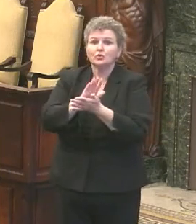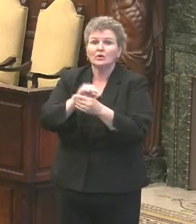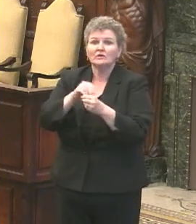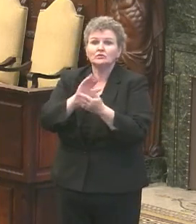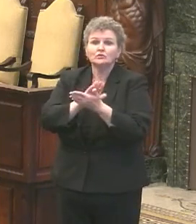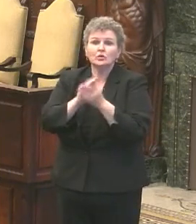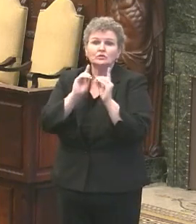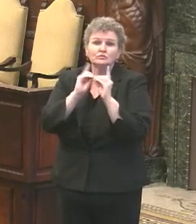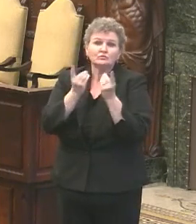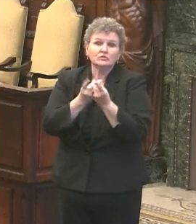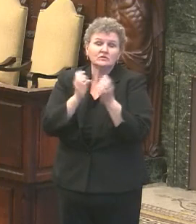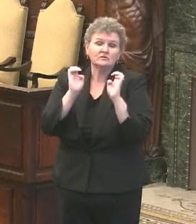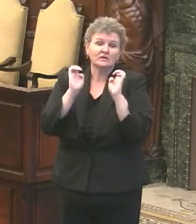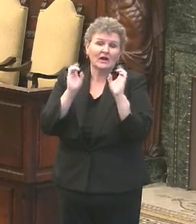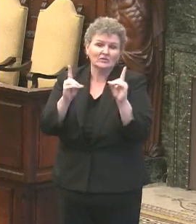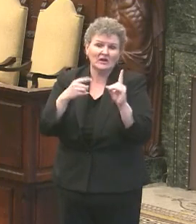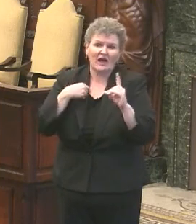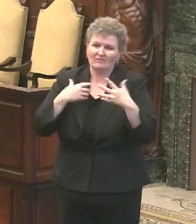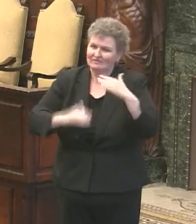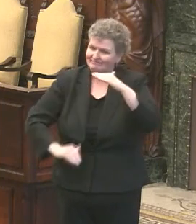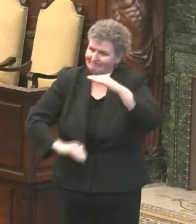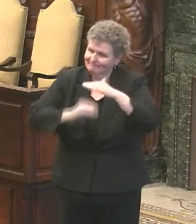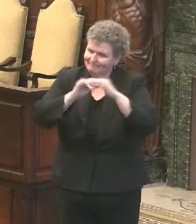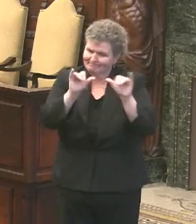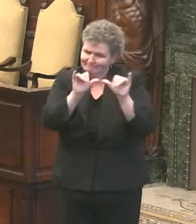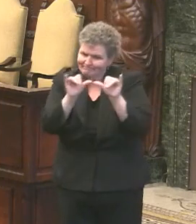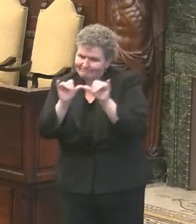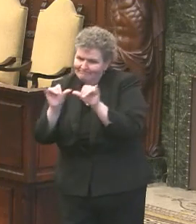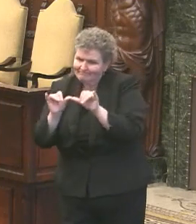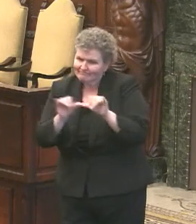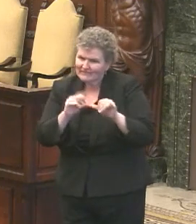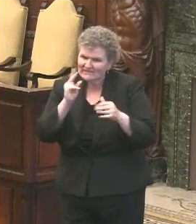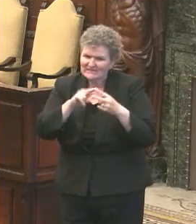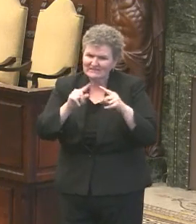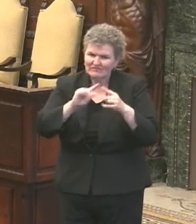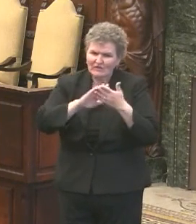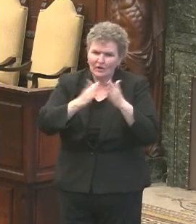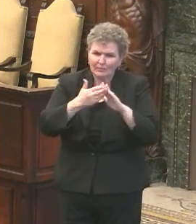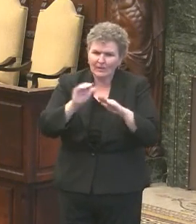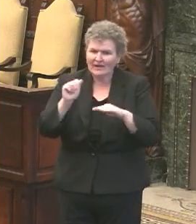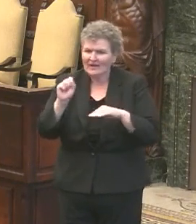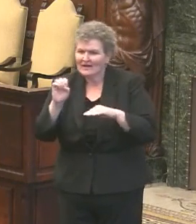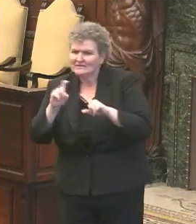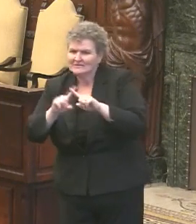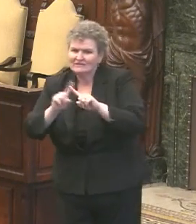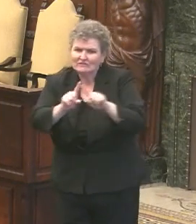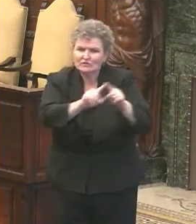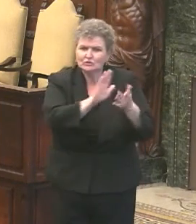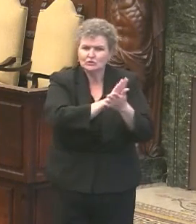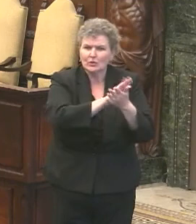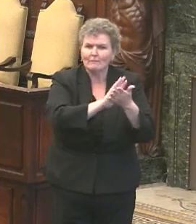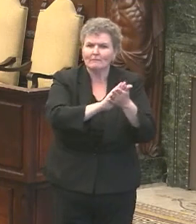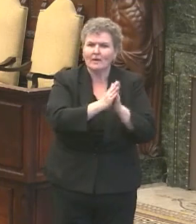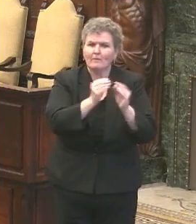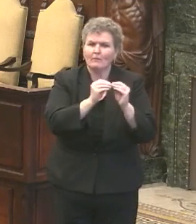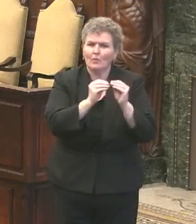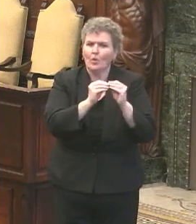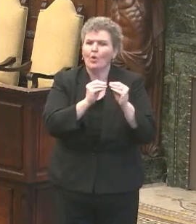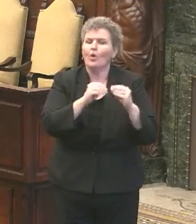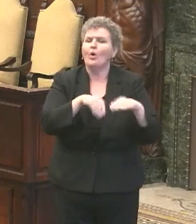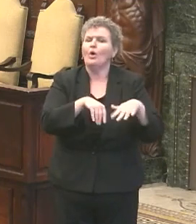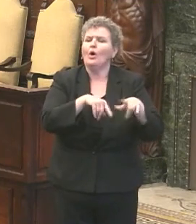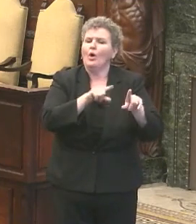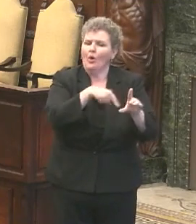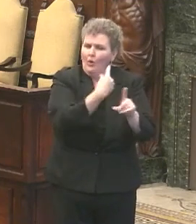has thresholds for the amount of community cases for which they recommend that schools go to remotely learning only, to all